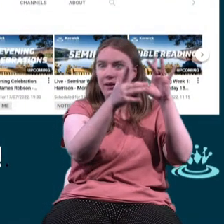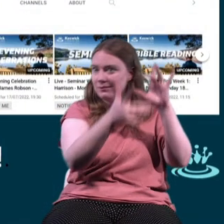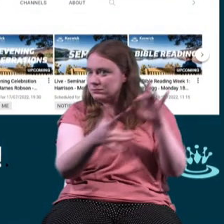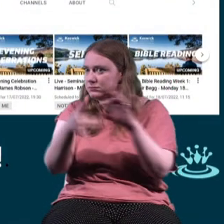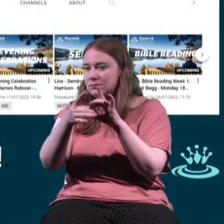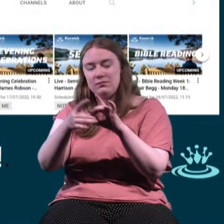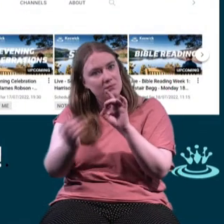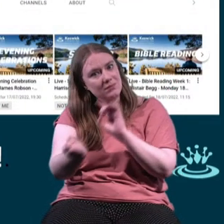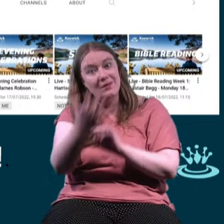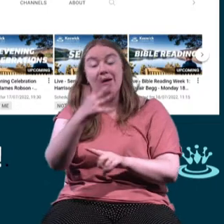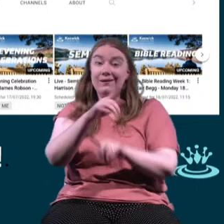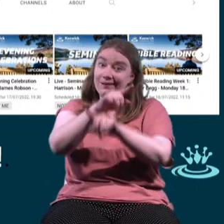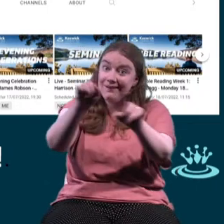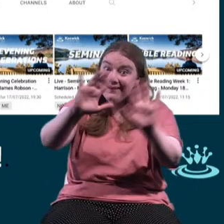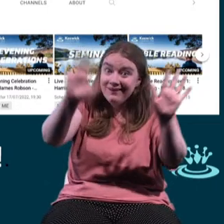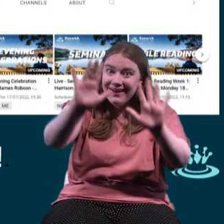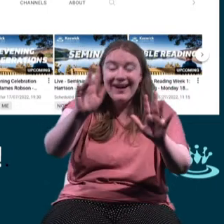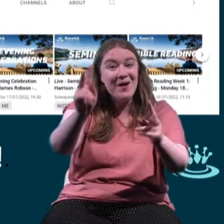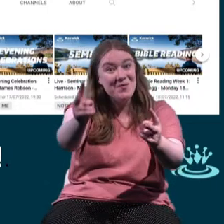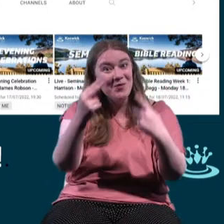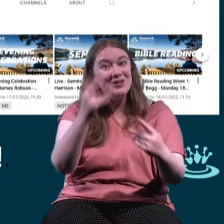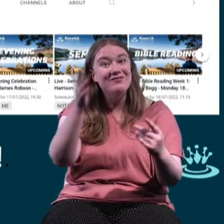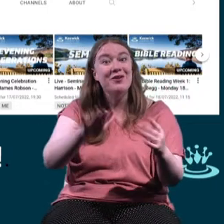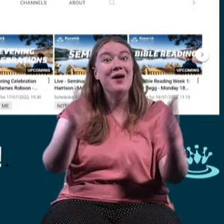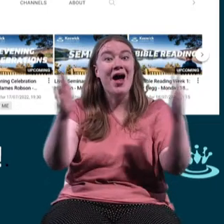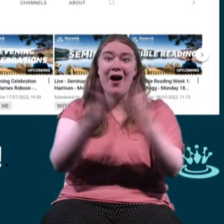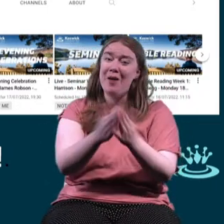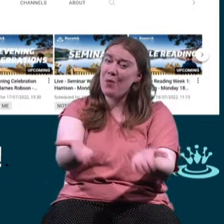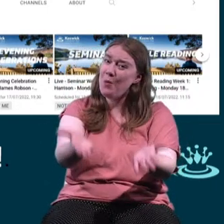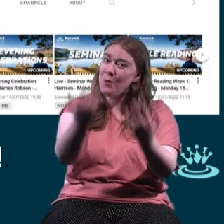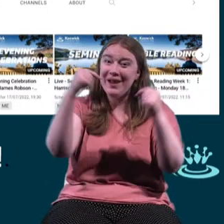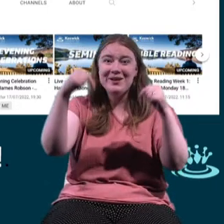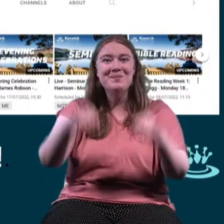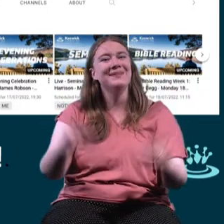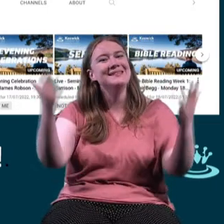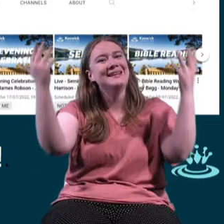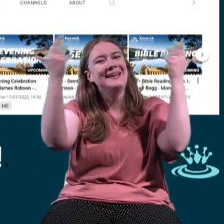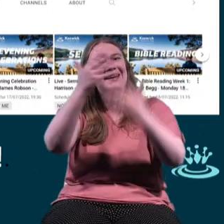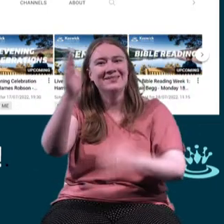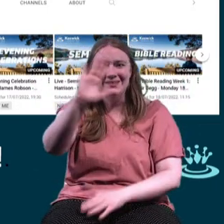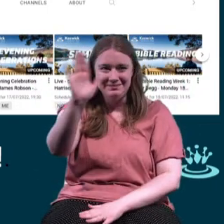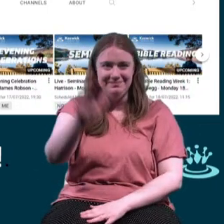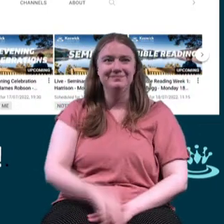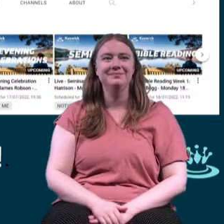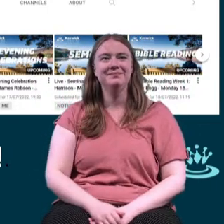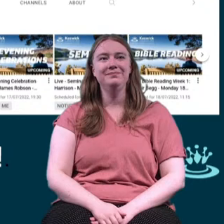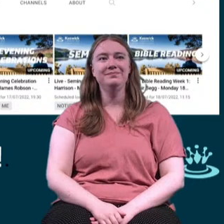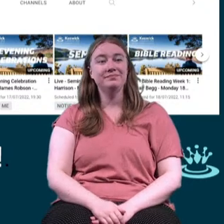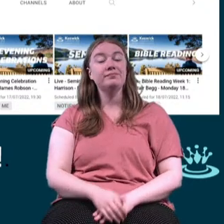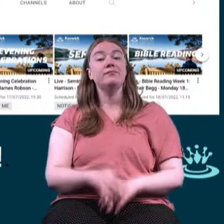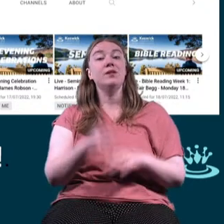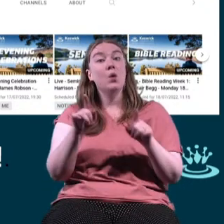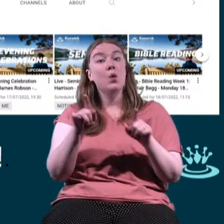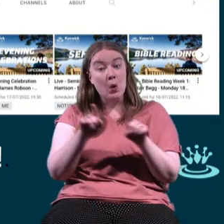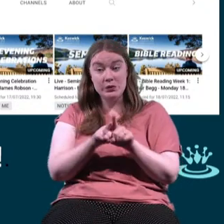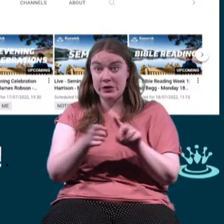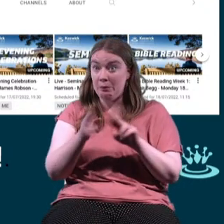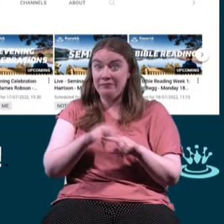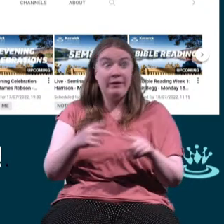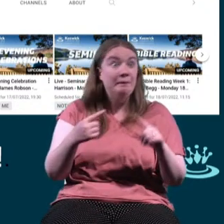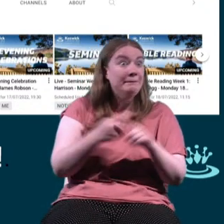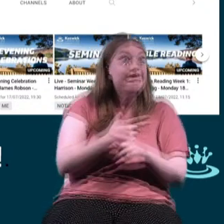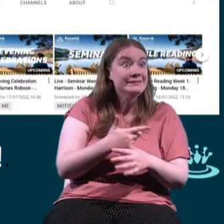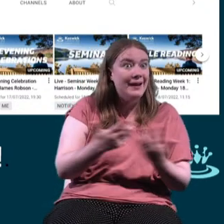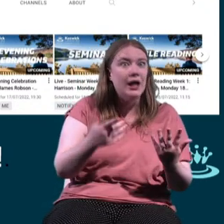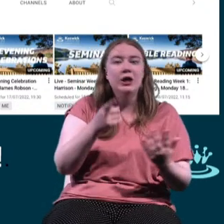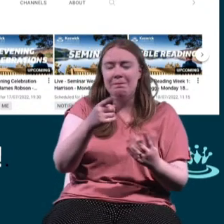those who are watching us at home, you're most welcome here this evening too. And you can catch up on most of what's happening